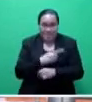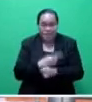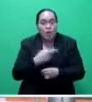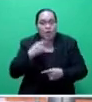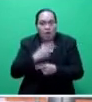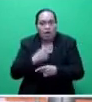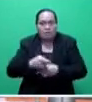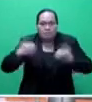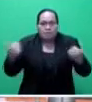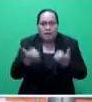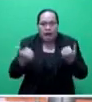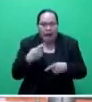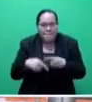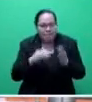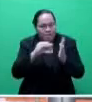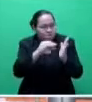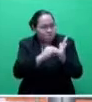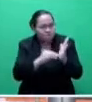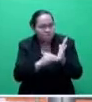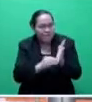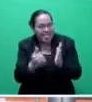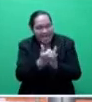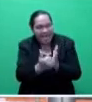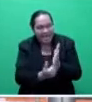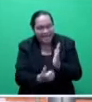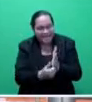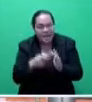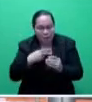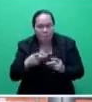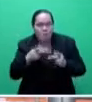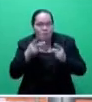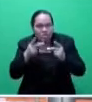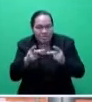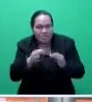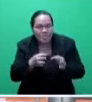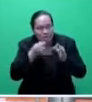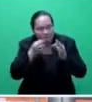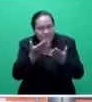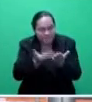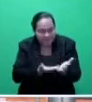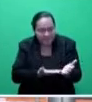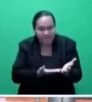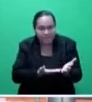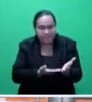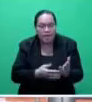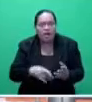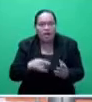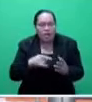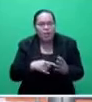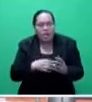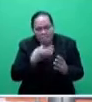talk a lot about the actual provisions in the Act itself, or the amendment that we are proposing. And essentially, Mr. Speaker, sir, it